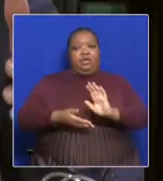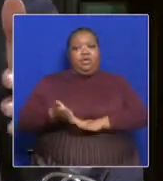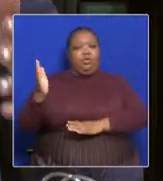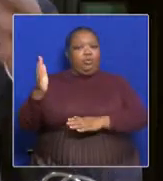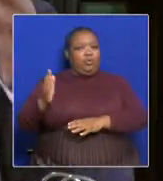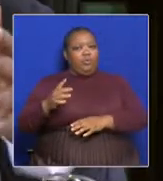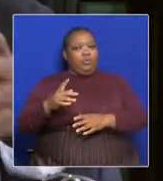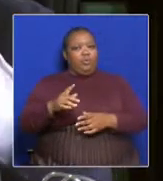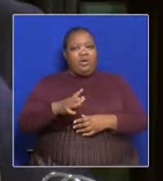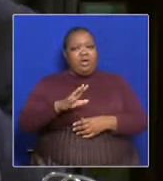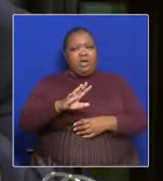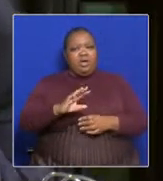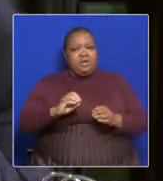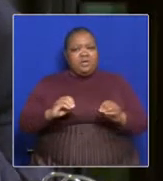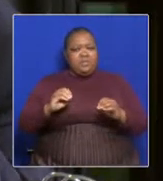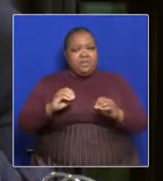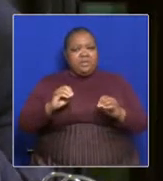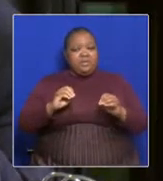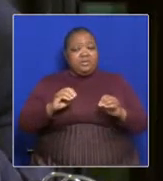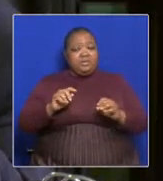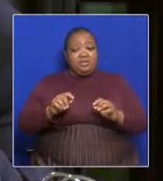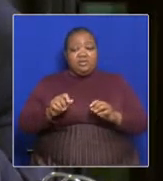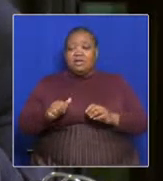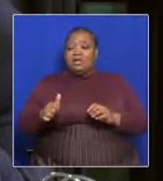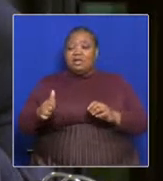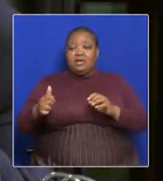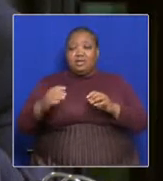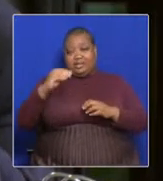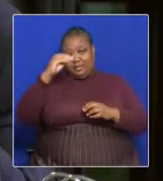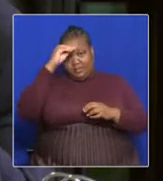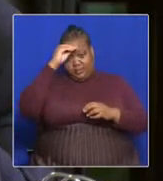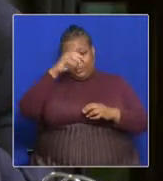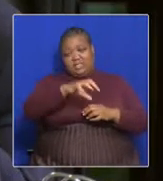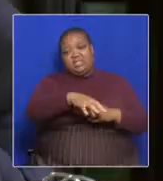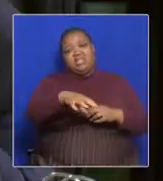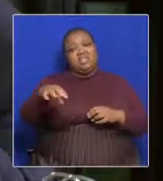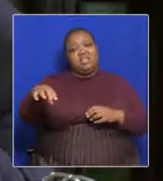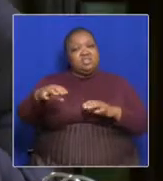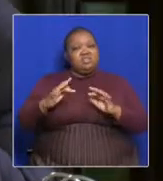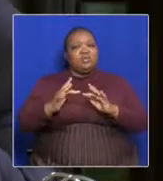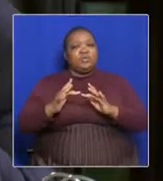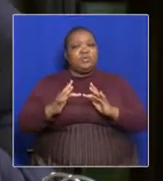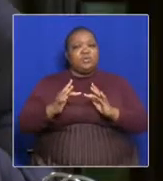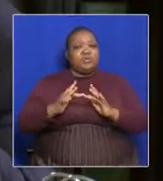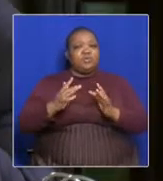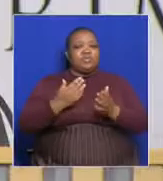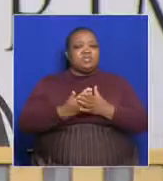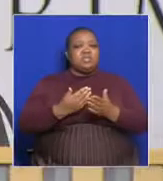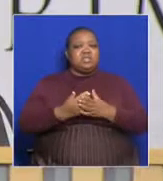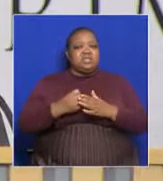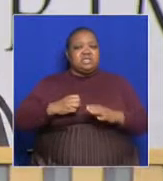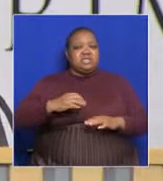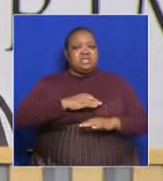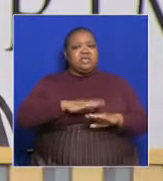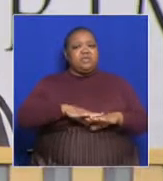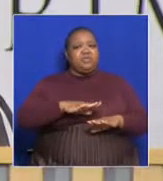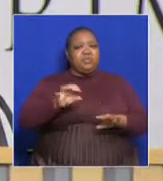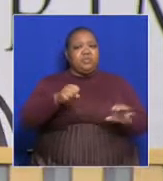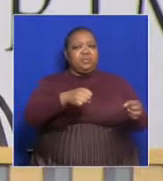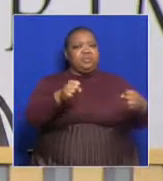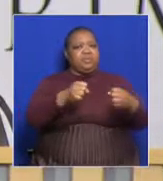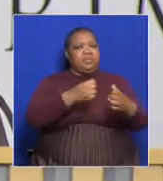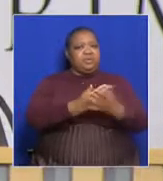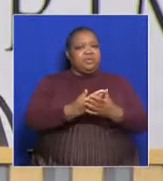have contacted other police stations to get the necessary manpower. Could you not have? I could have,